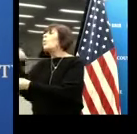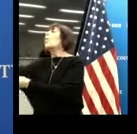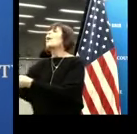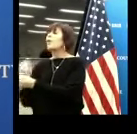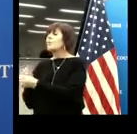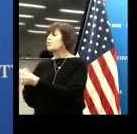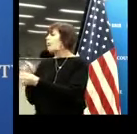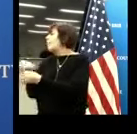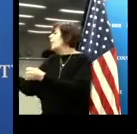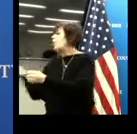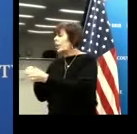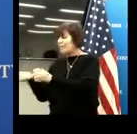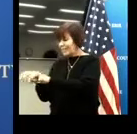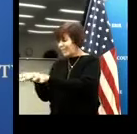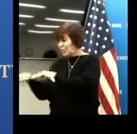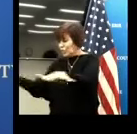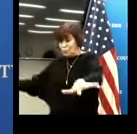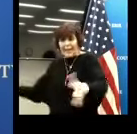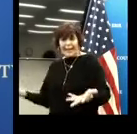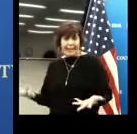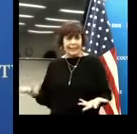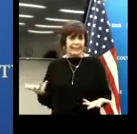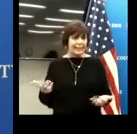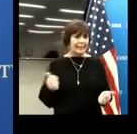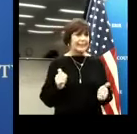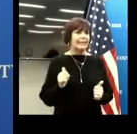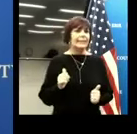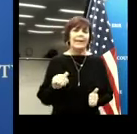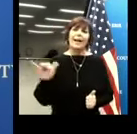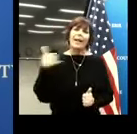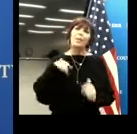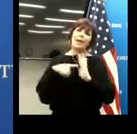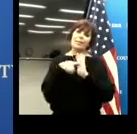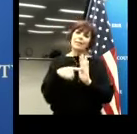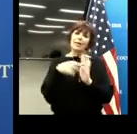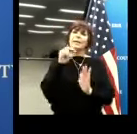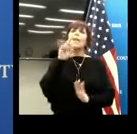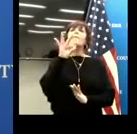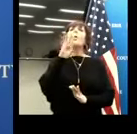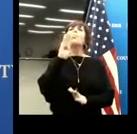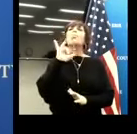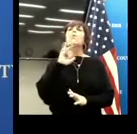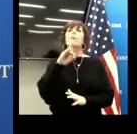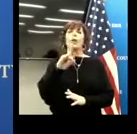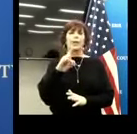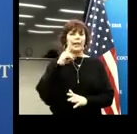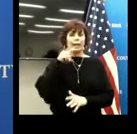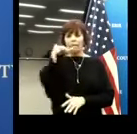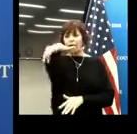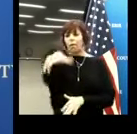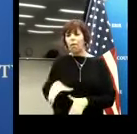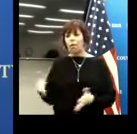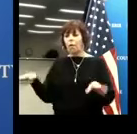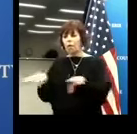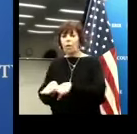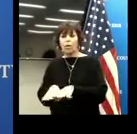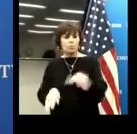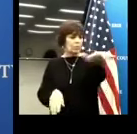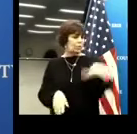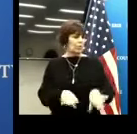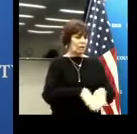in a portion of, say, on one side of Niagara Falls Boulevard, but you kept the other side open, it would cause lots of